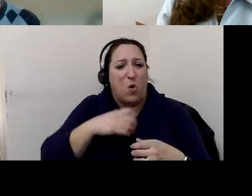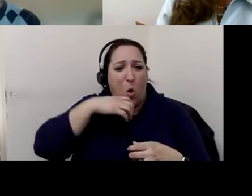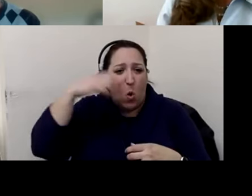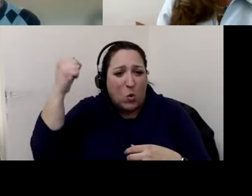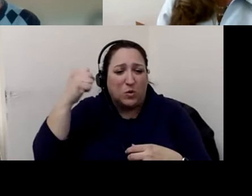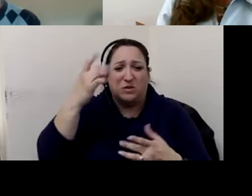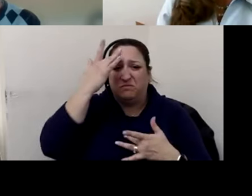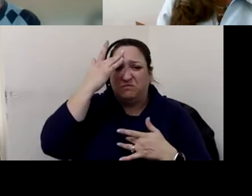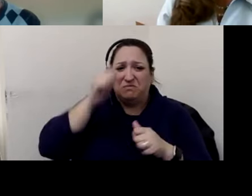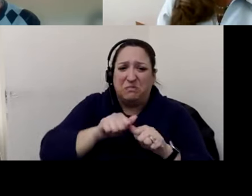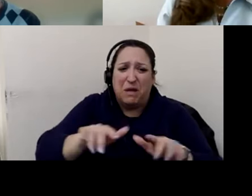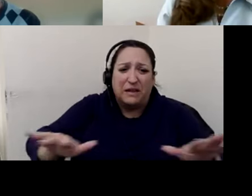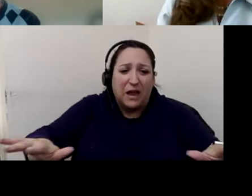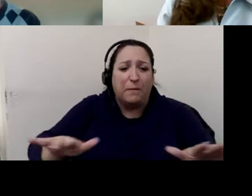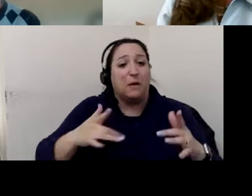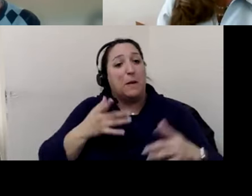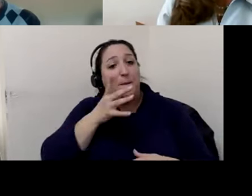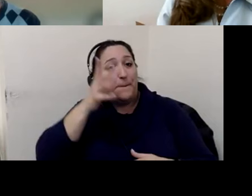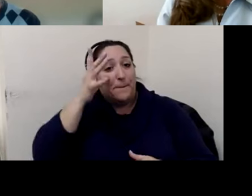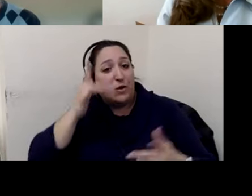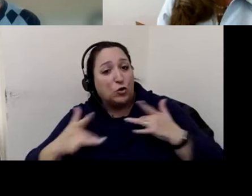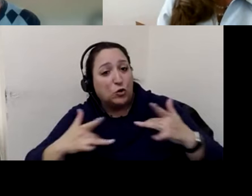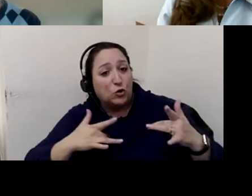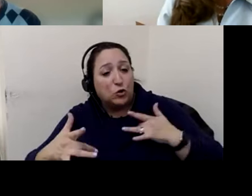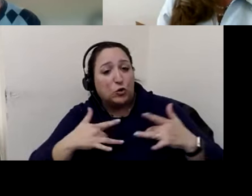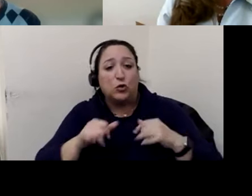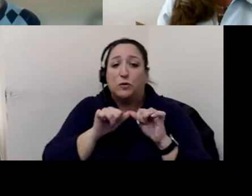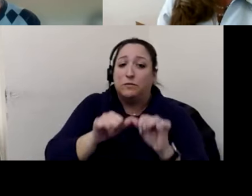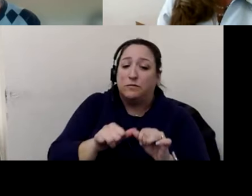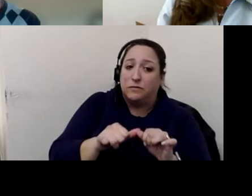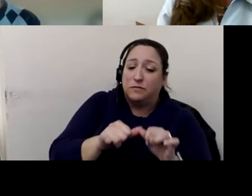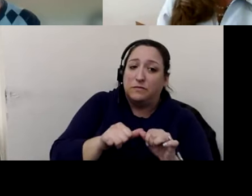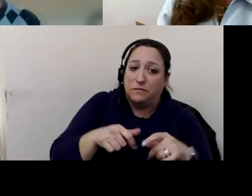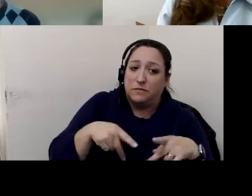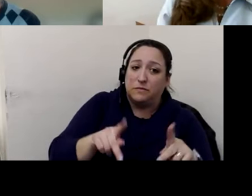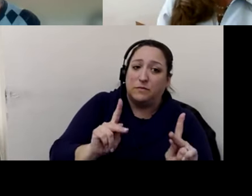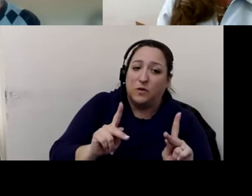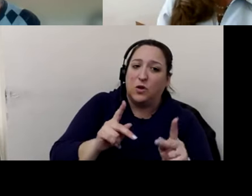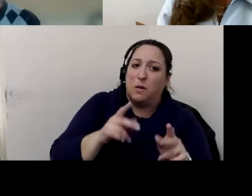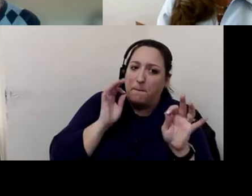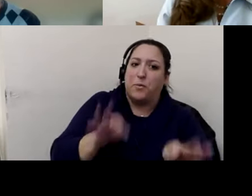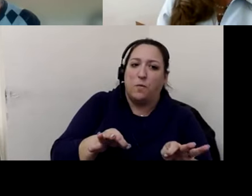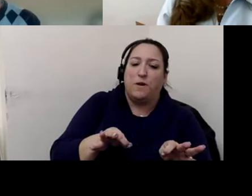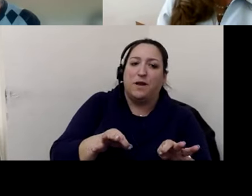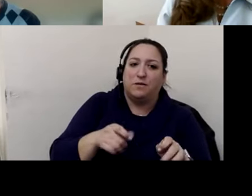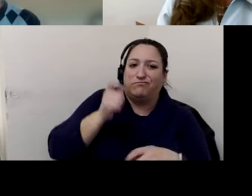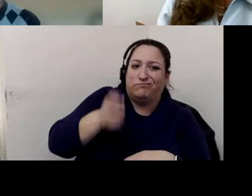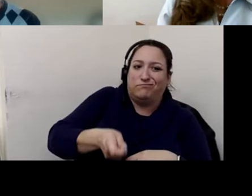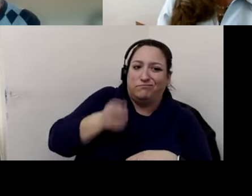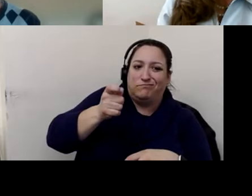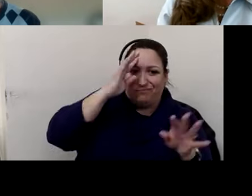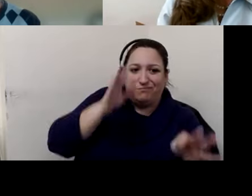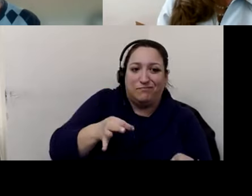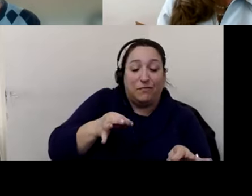pandemic, parents' concerns, maintaining the entitlements of the permanent injunction. It's better than